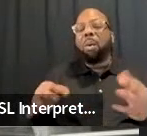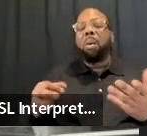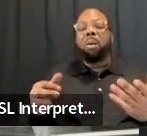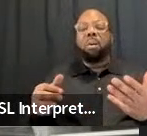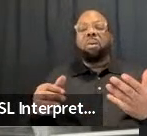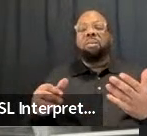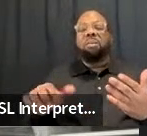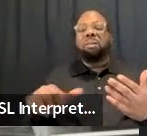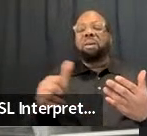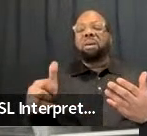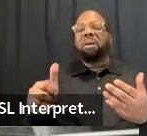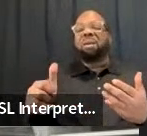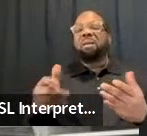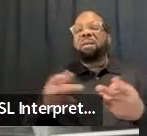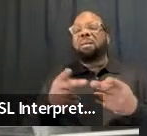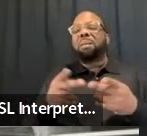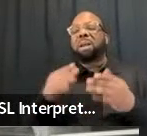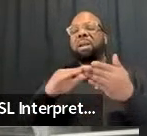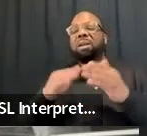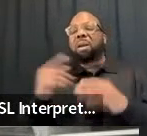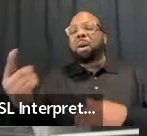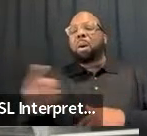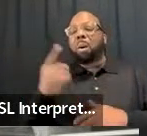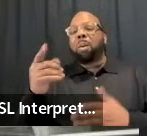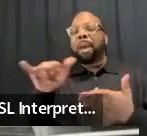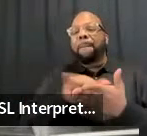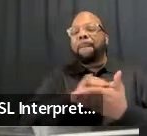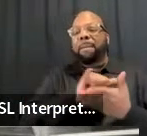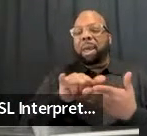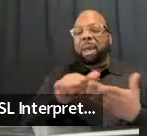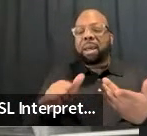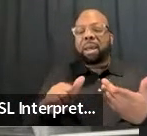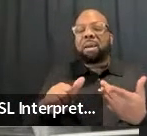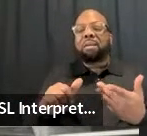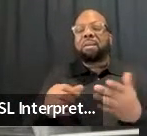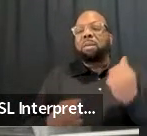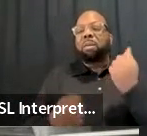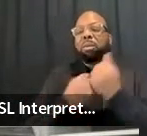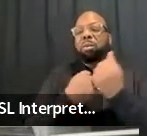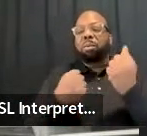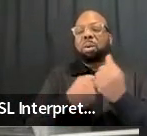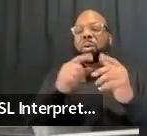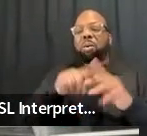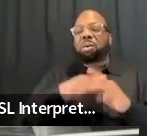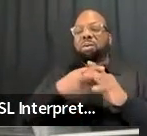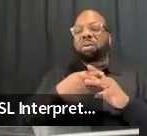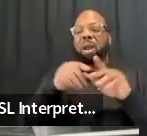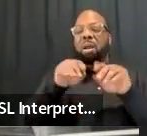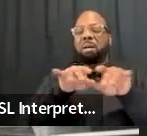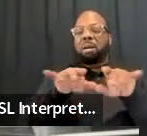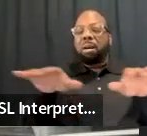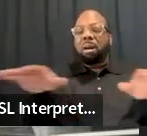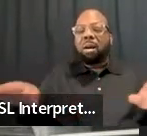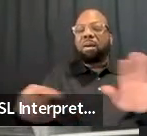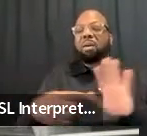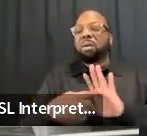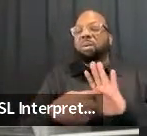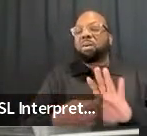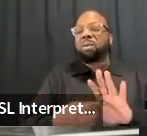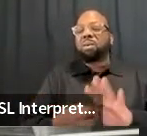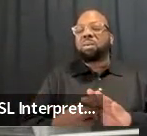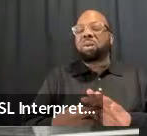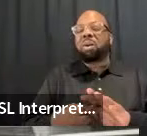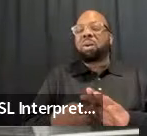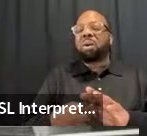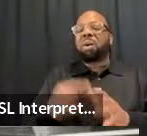city except for Manhattan. To support the rollout of this technology across the city, which features less embodied carbon in the